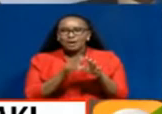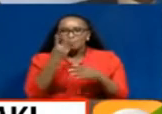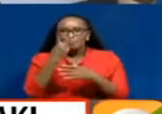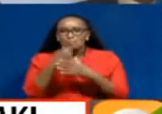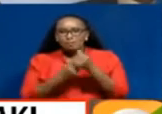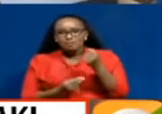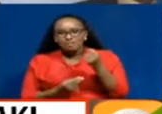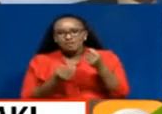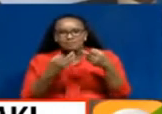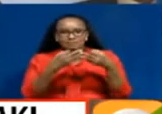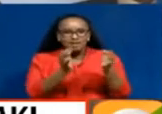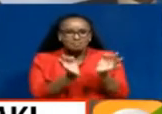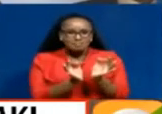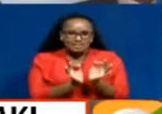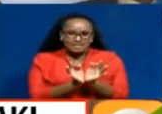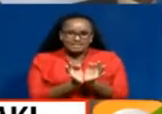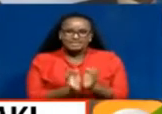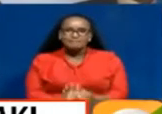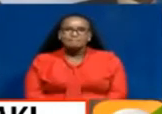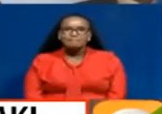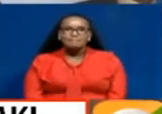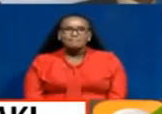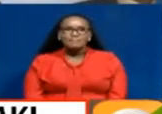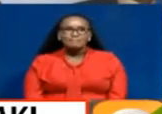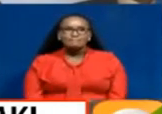both immediate and extended,